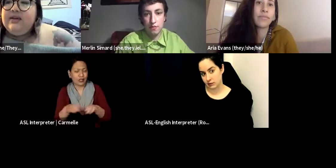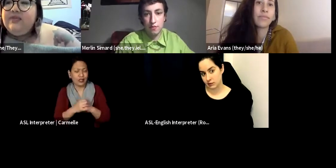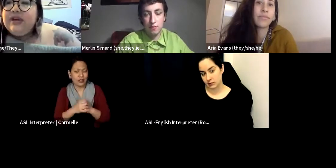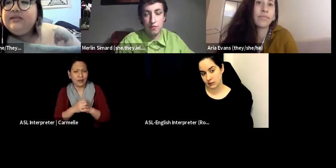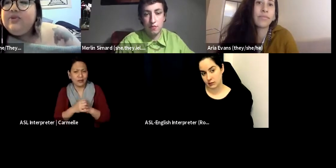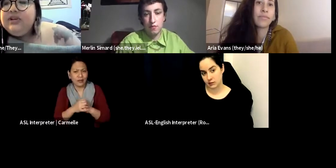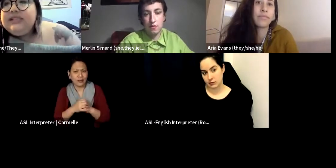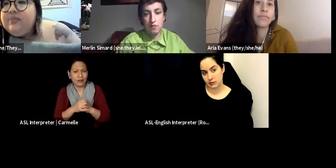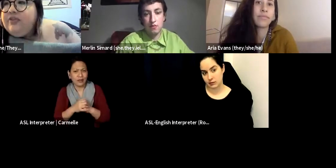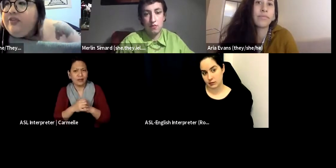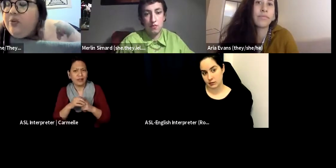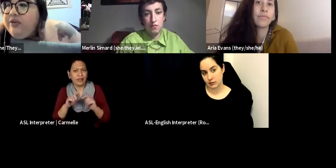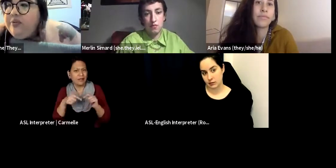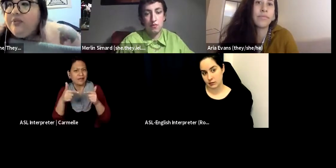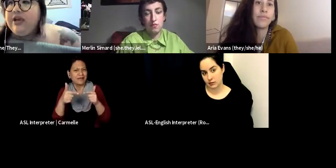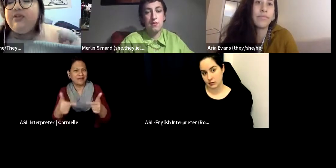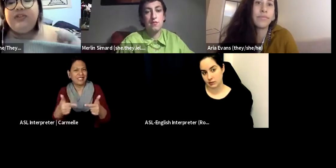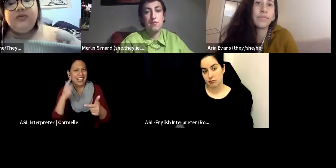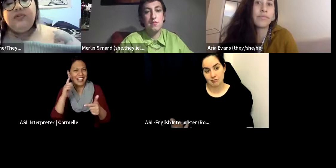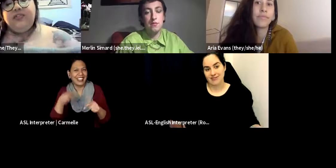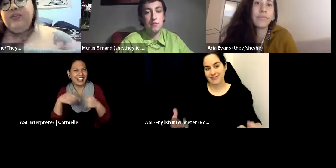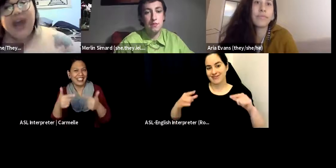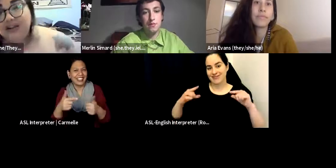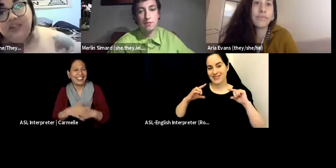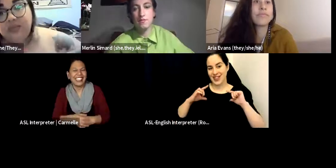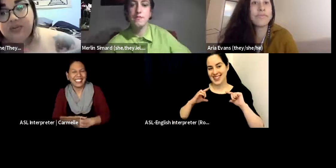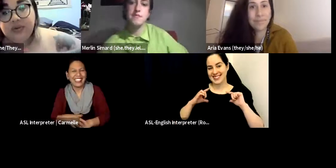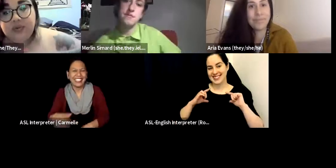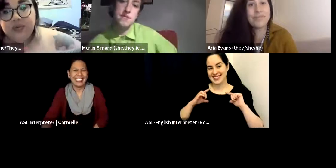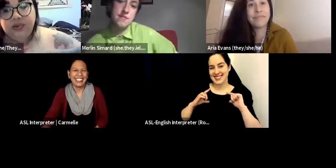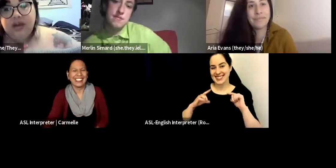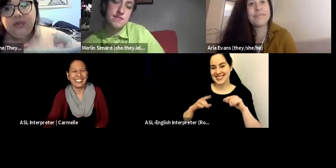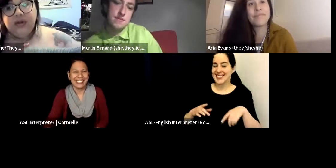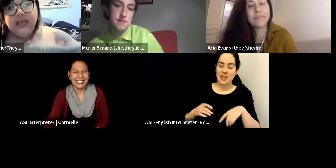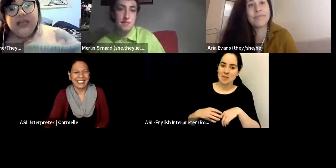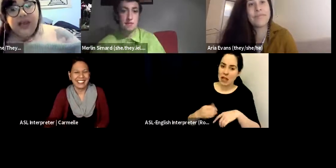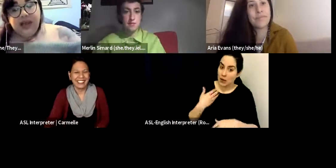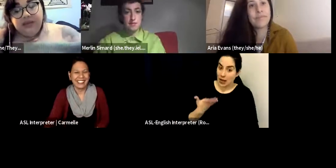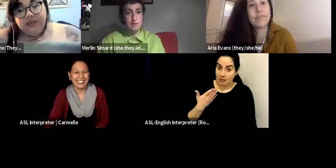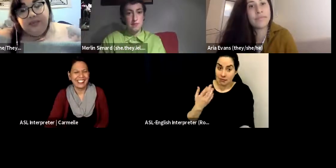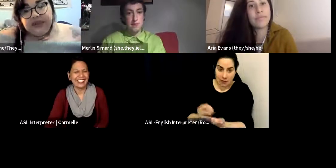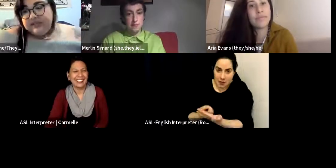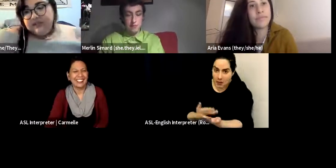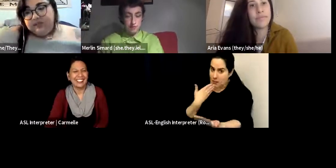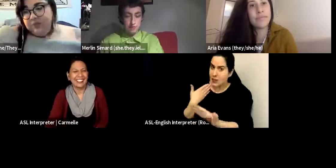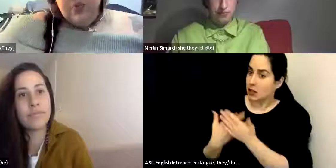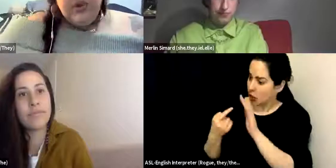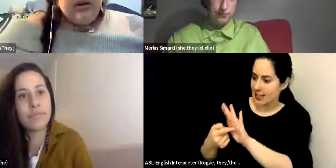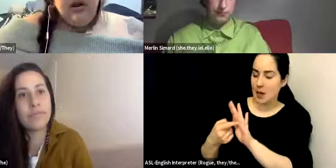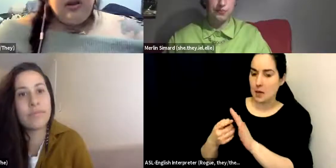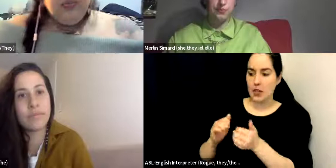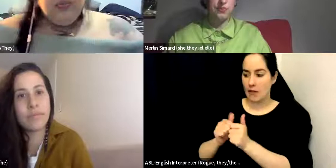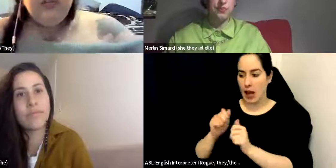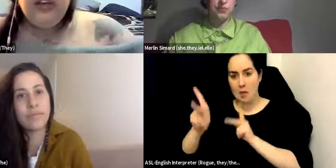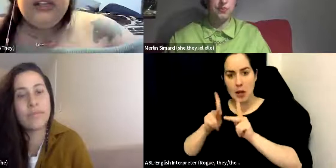I think that we've had some good examples of holding people accountable. I think we've had some bad examples of holding people accountable, because we